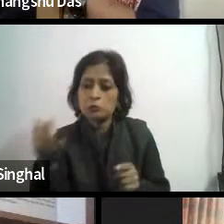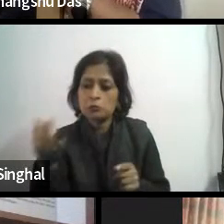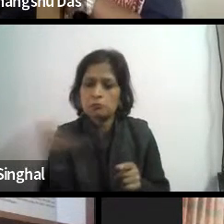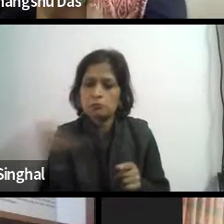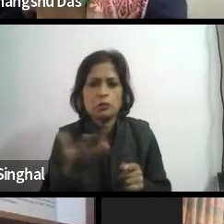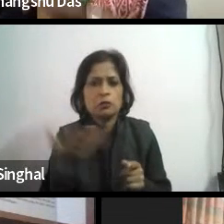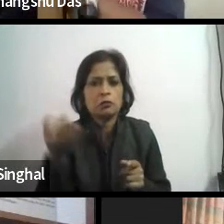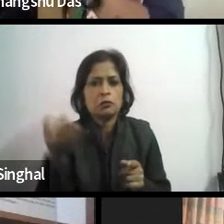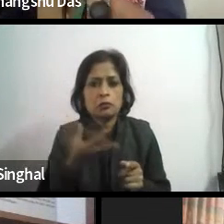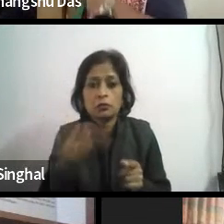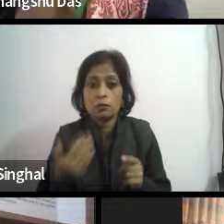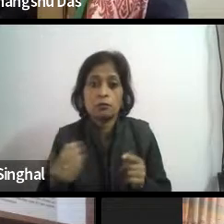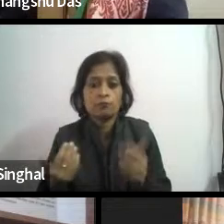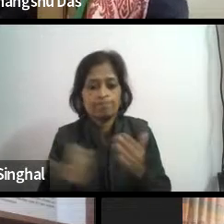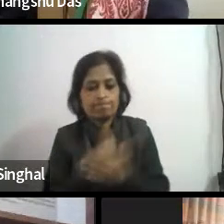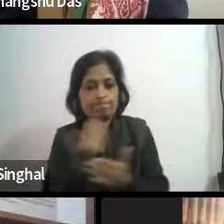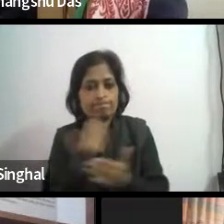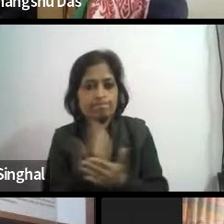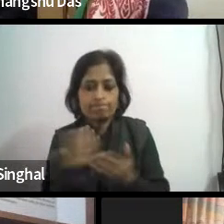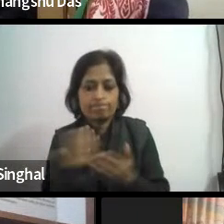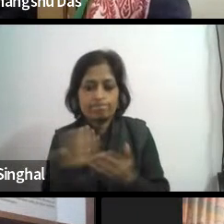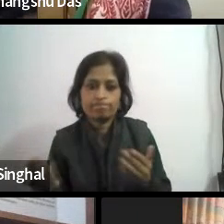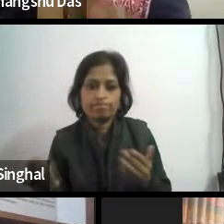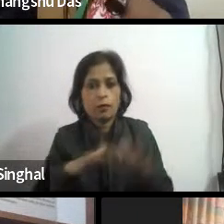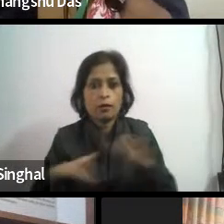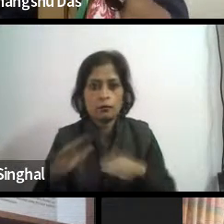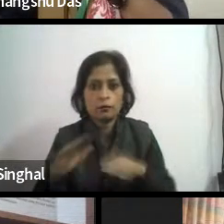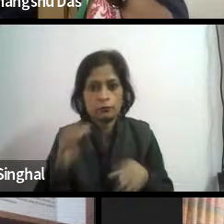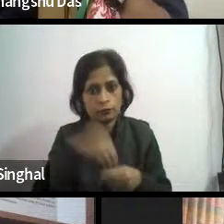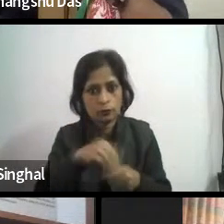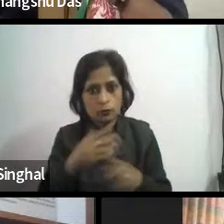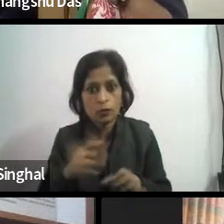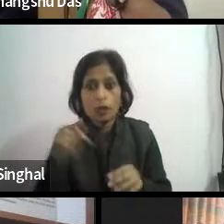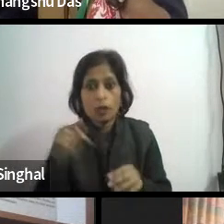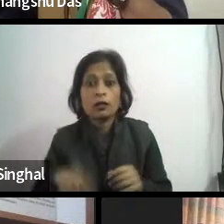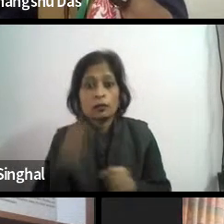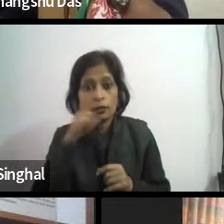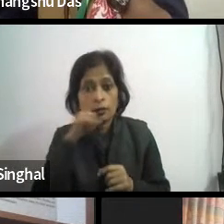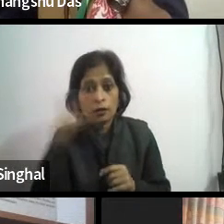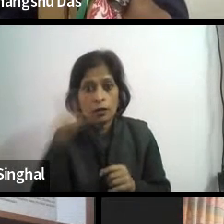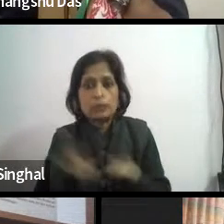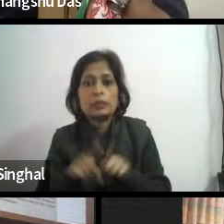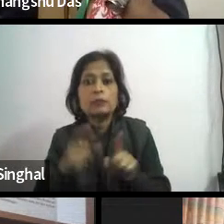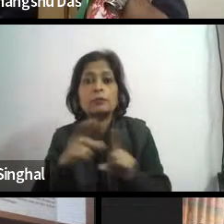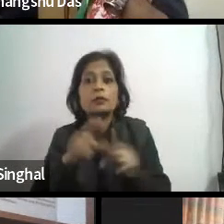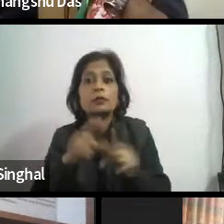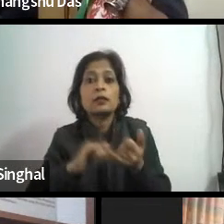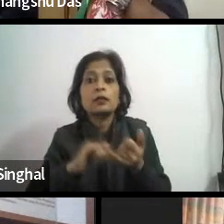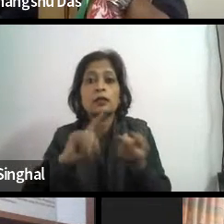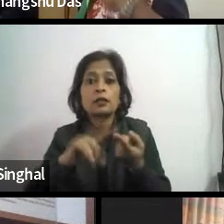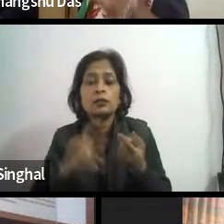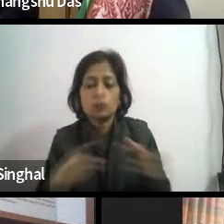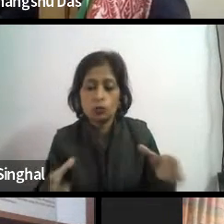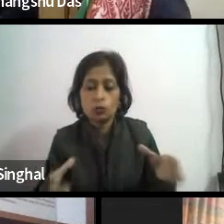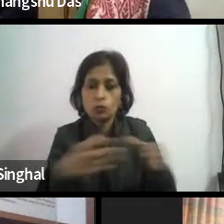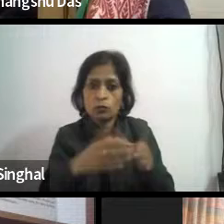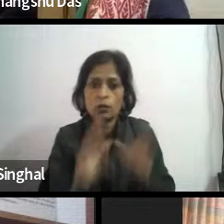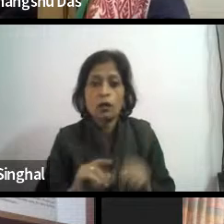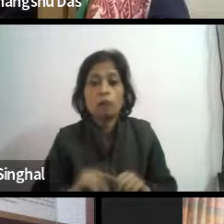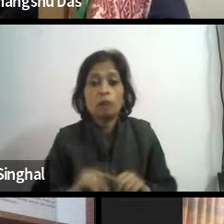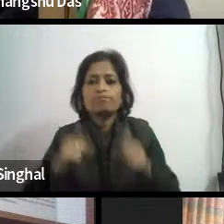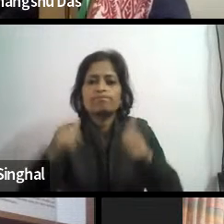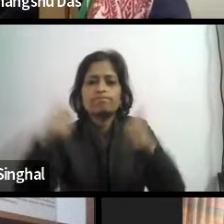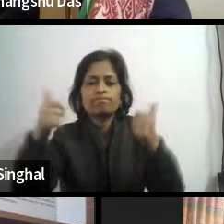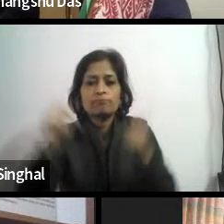charge as the head of the department, with her as the coxswain to the DSC boat, we successfully organized our